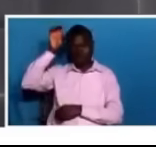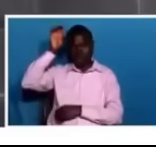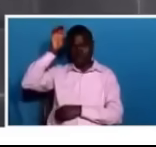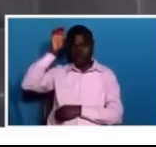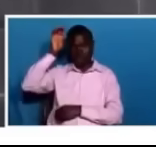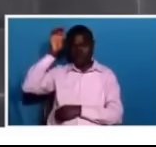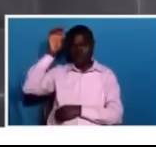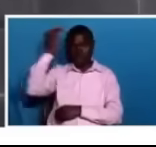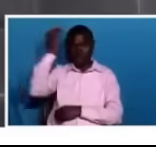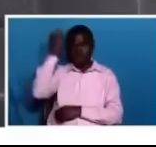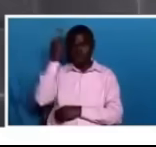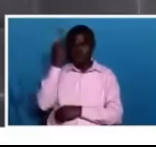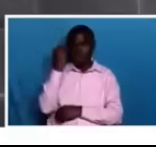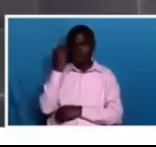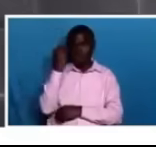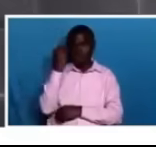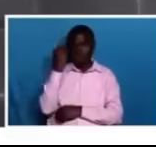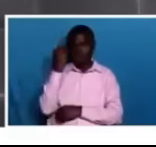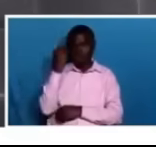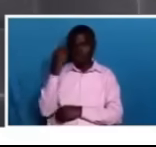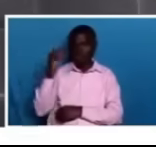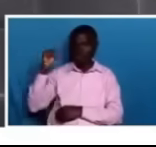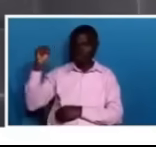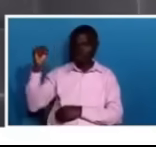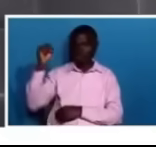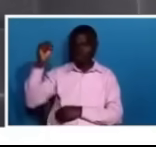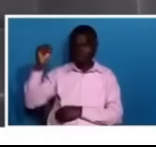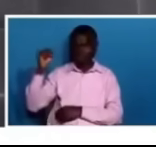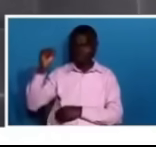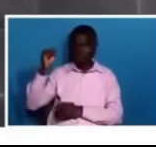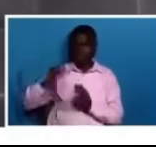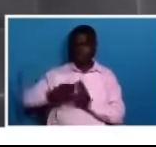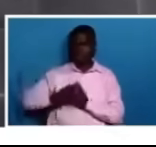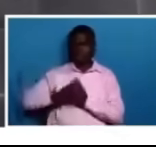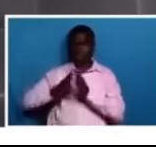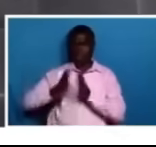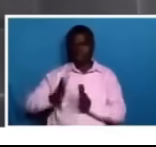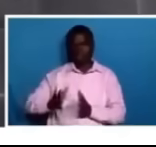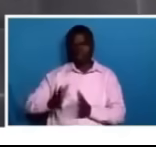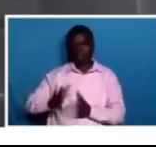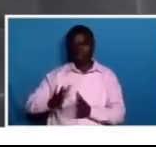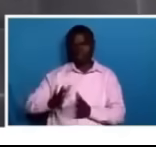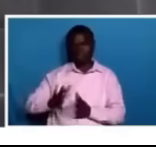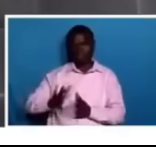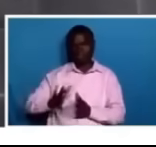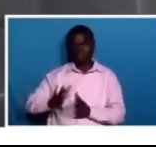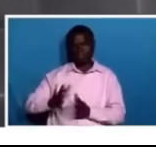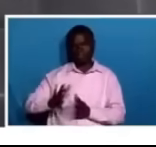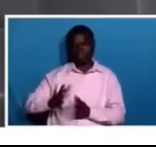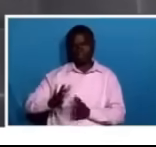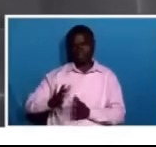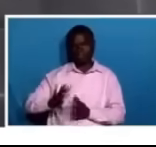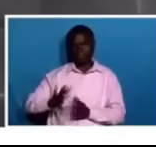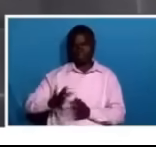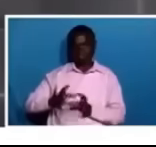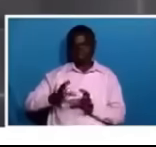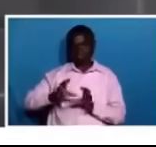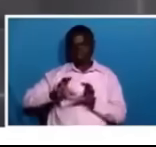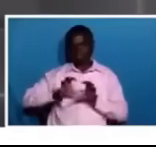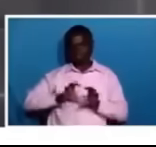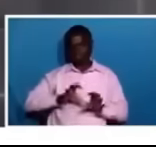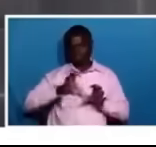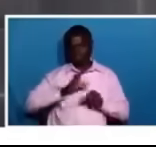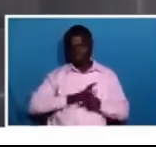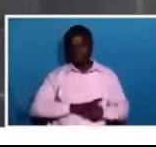were hearing me, should never threaten Kenyans. They are there because we voted. And they are there as servants, not